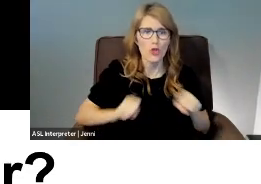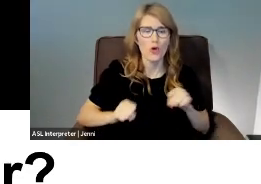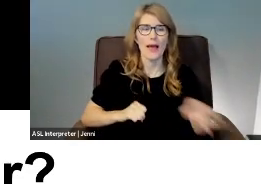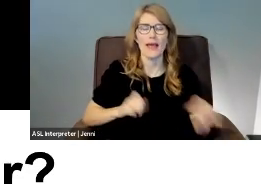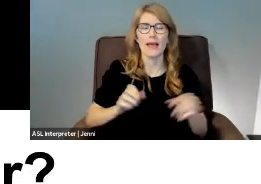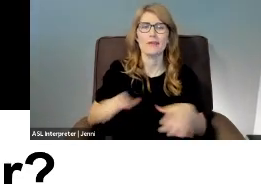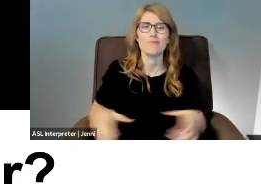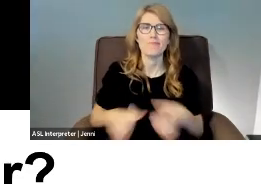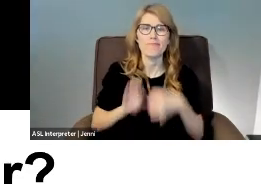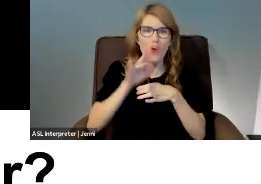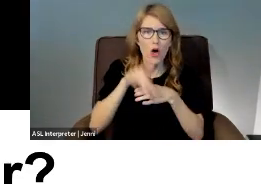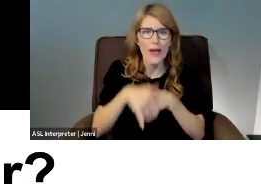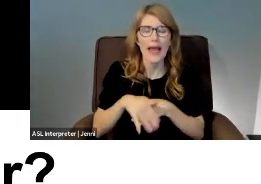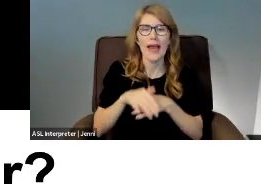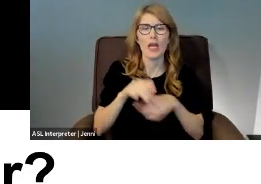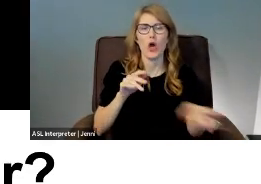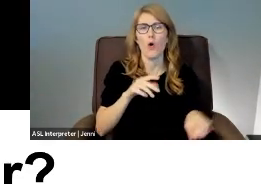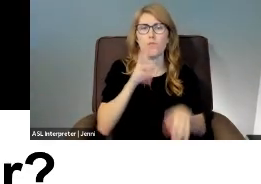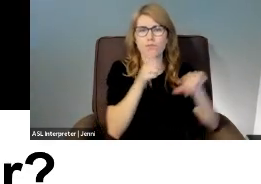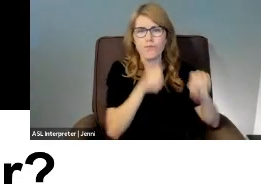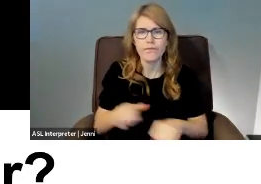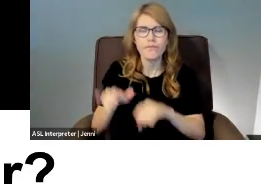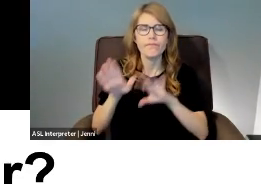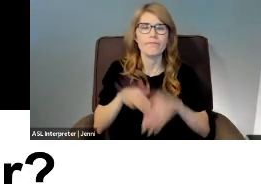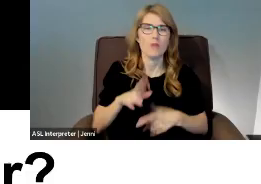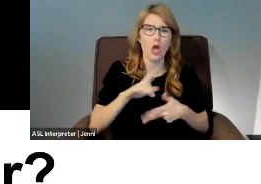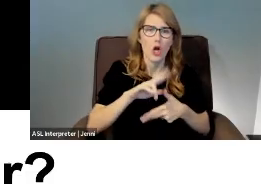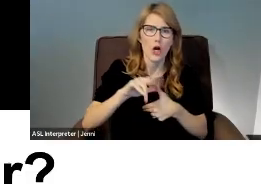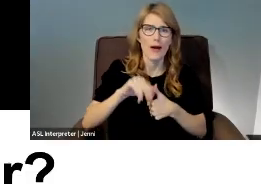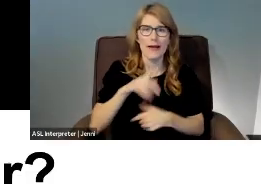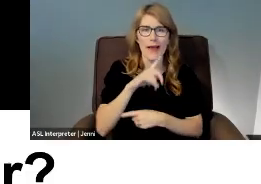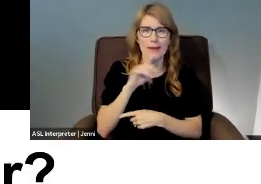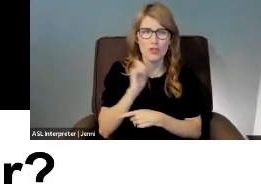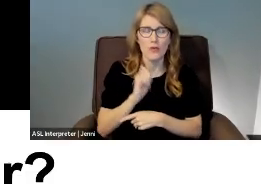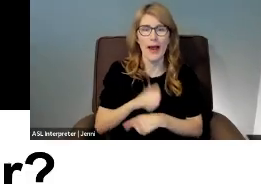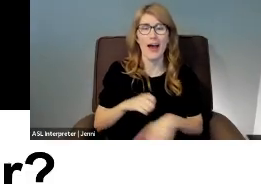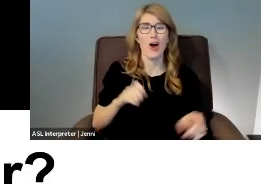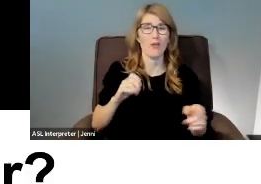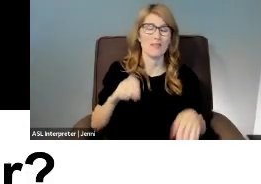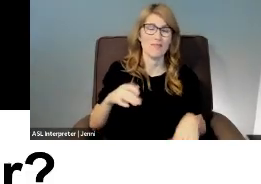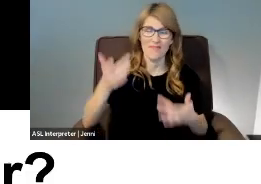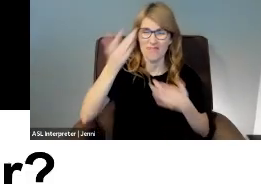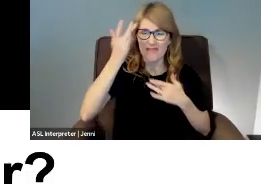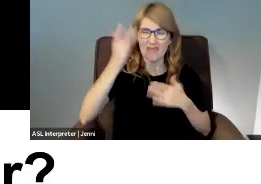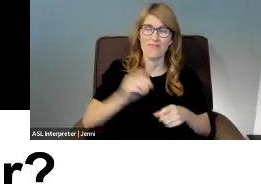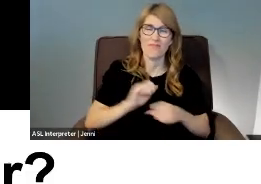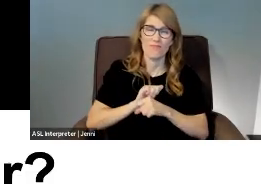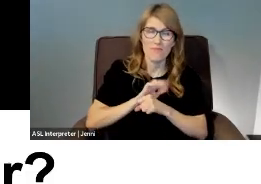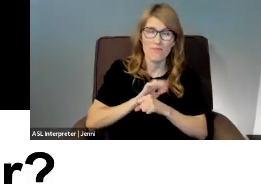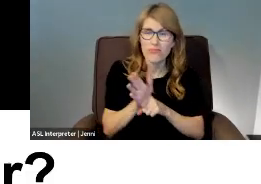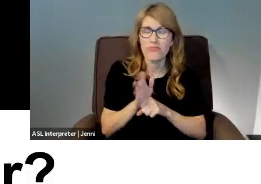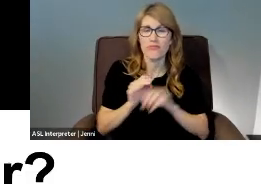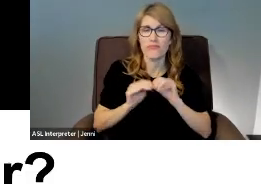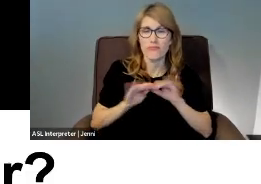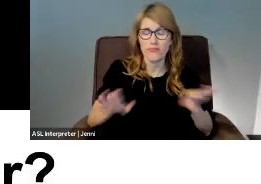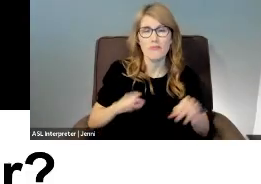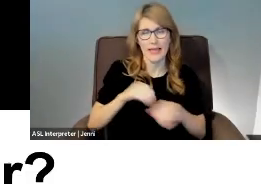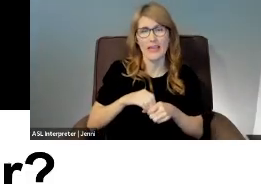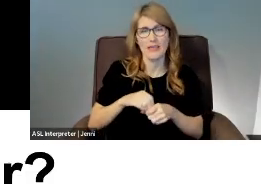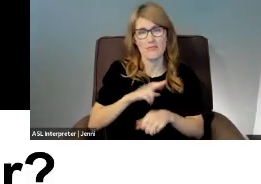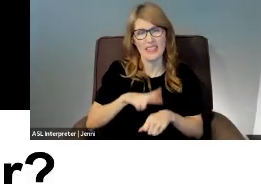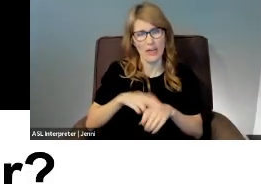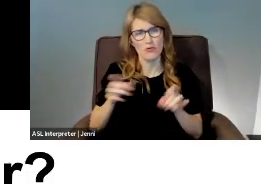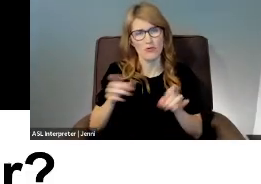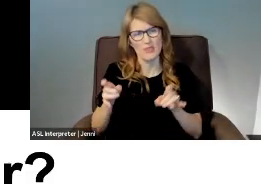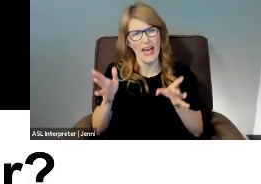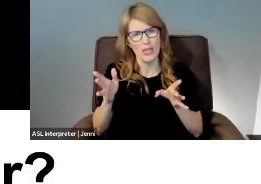hurricanes, floods, droughts. You can also consider epidemics and pandemics in the natural disaster category.